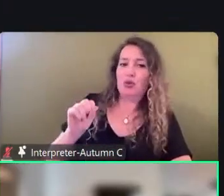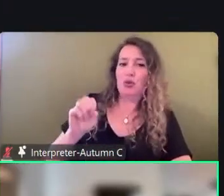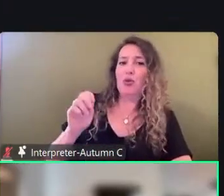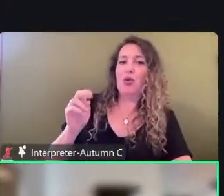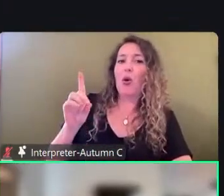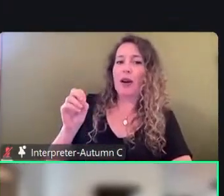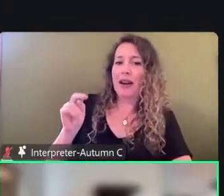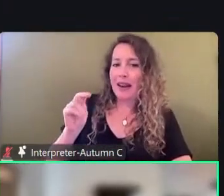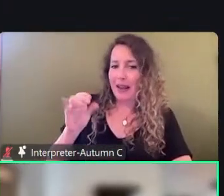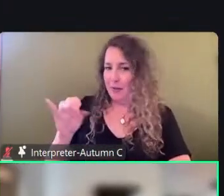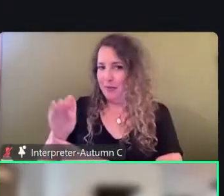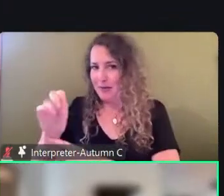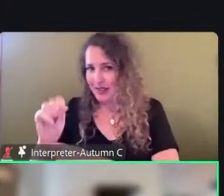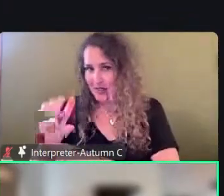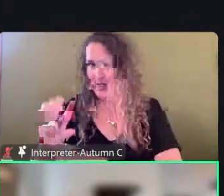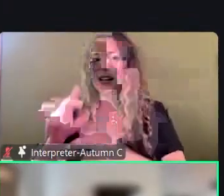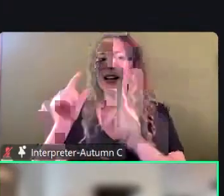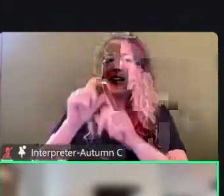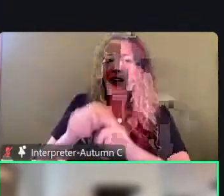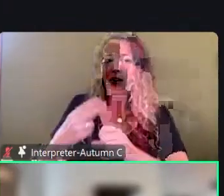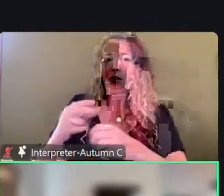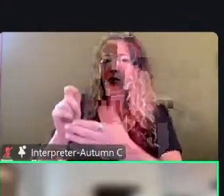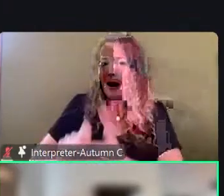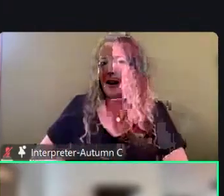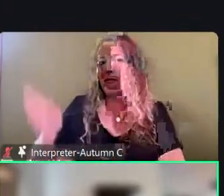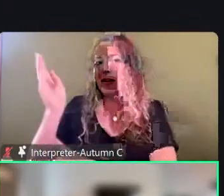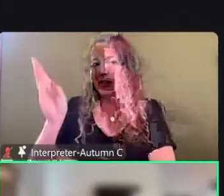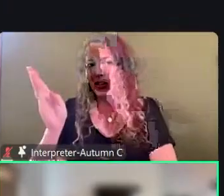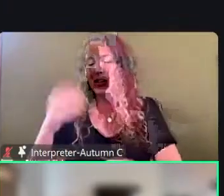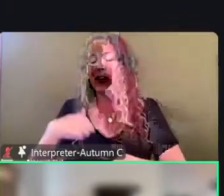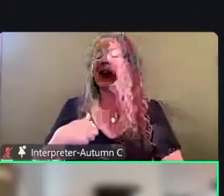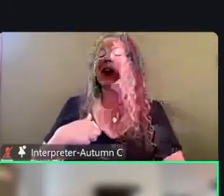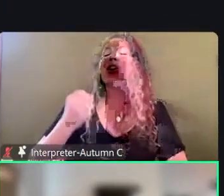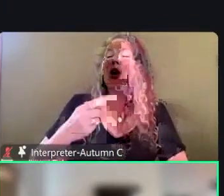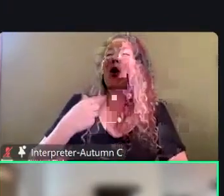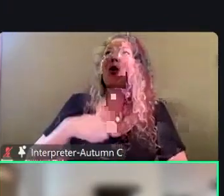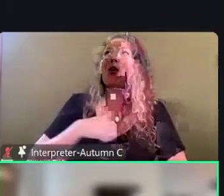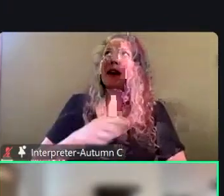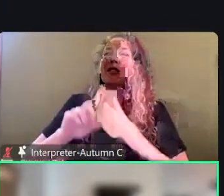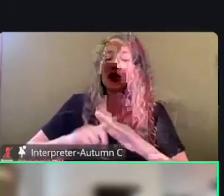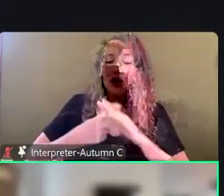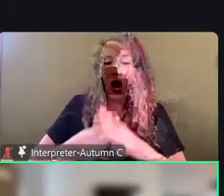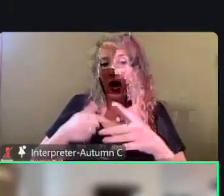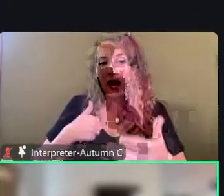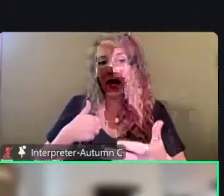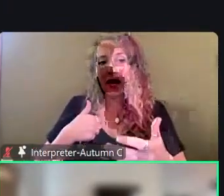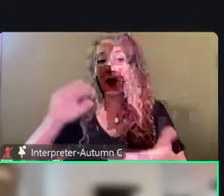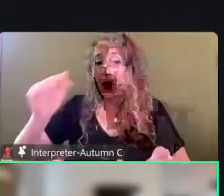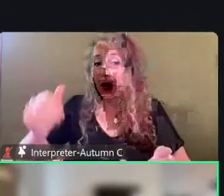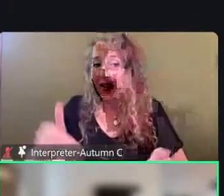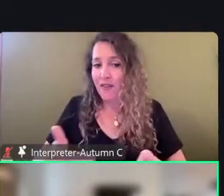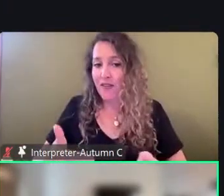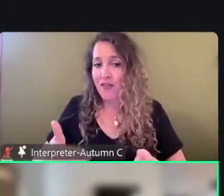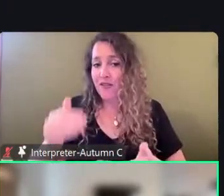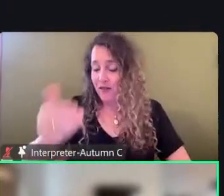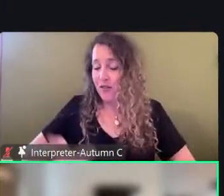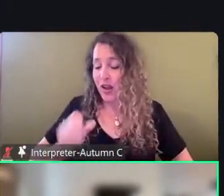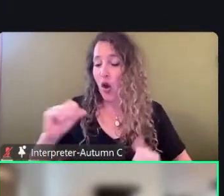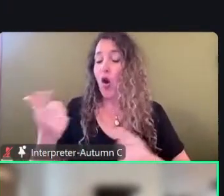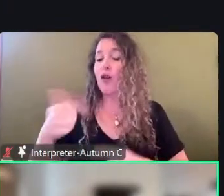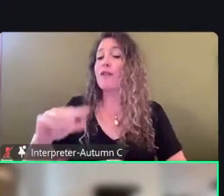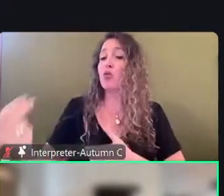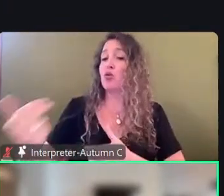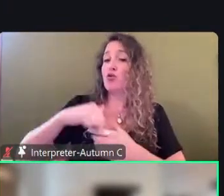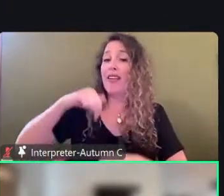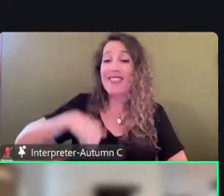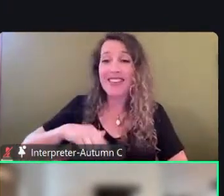interviews as I go. As we start, I actually want to invite you all to join the conversation. This is